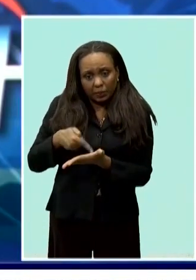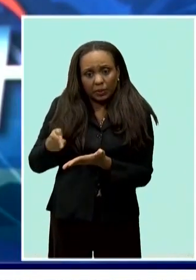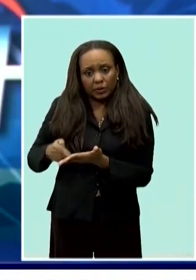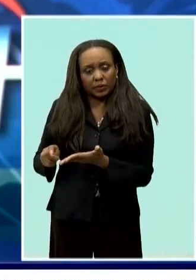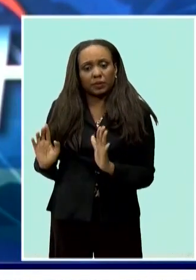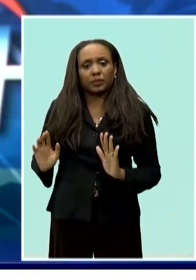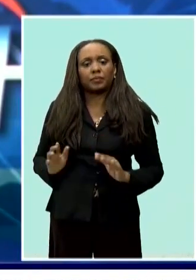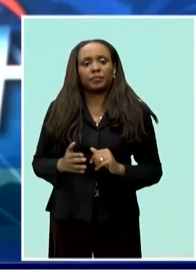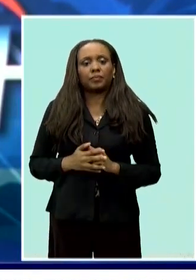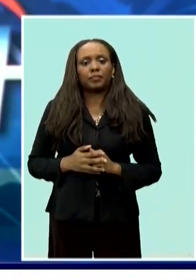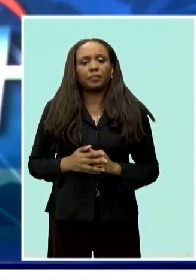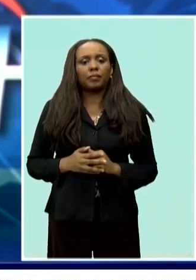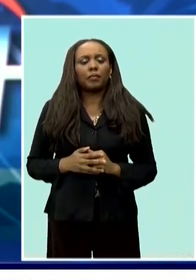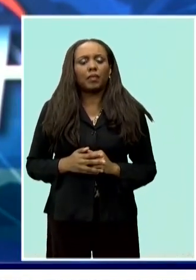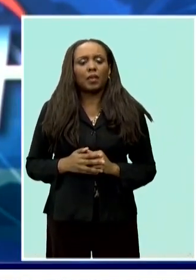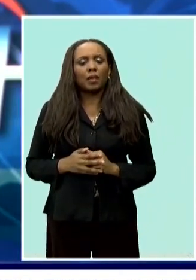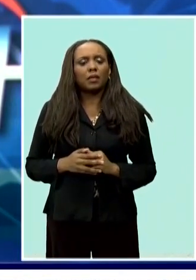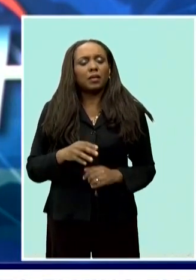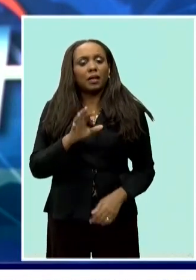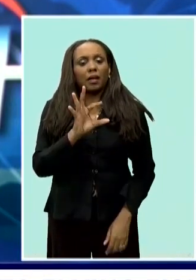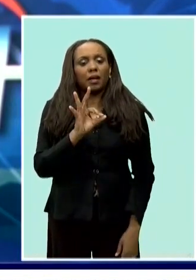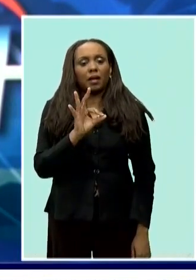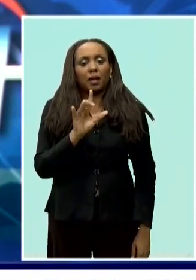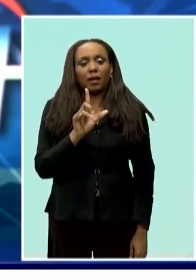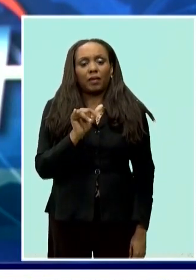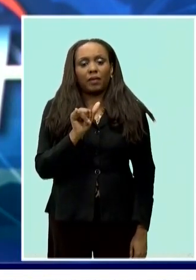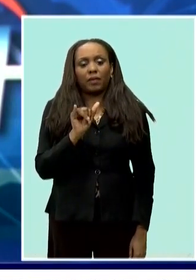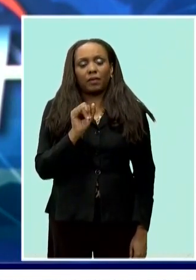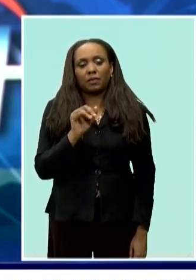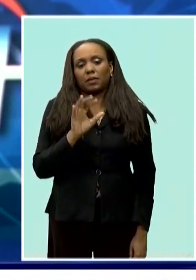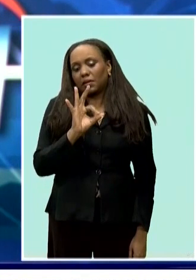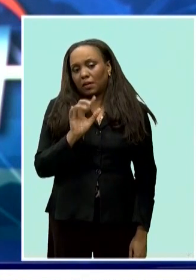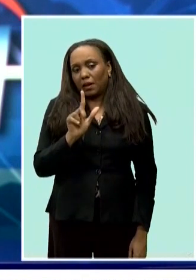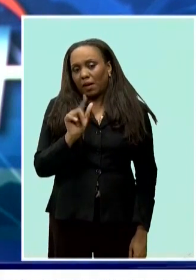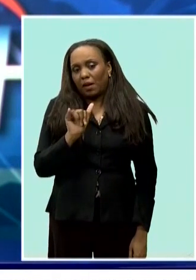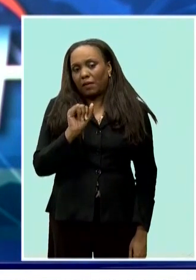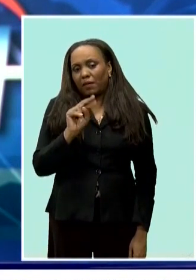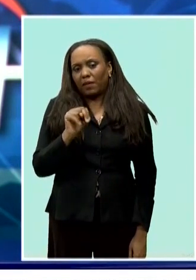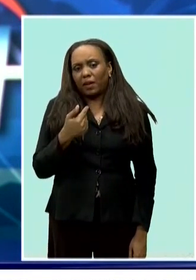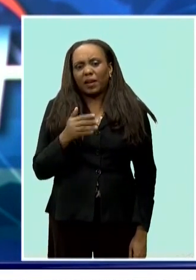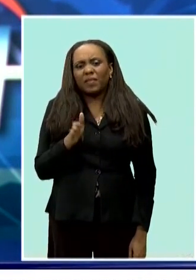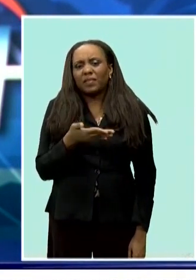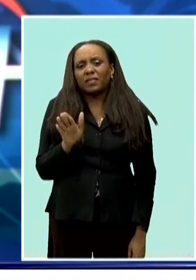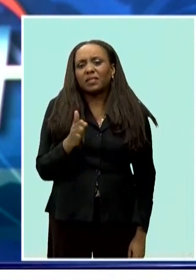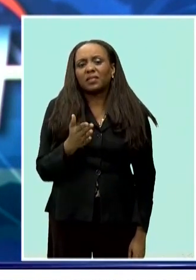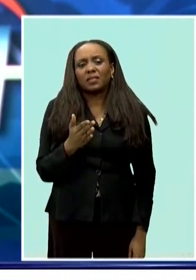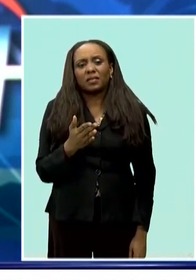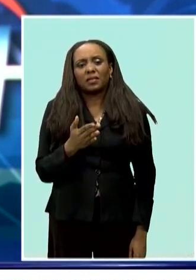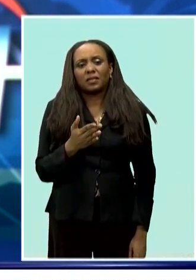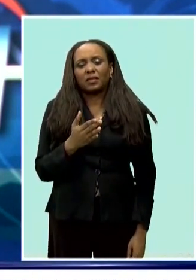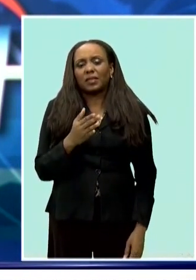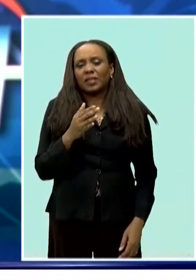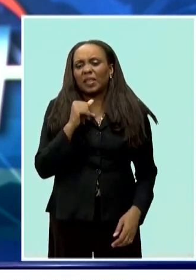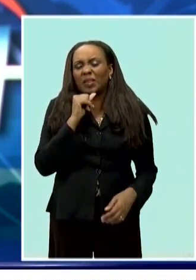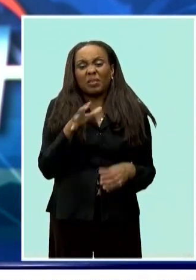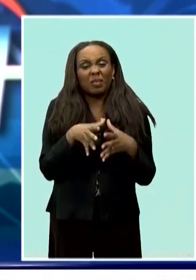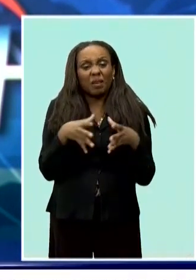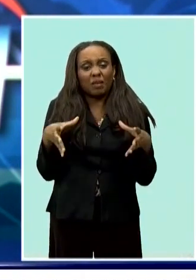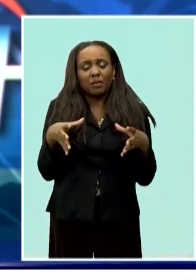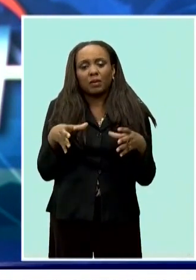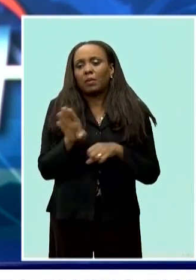never anticipated that at 10-year service there will be one that will be caught in the net for retrenchment. We remain hopeful that very soon that